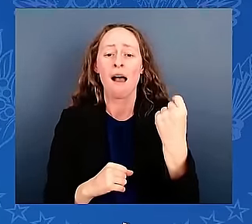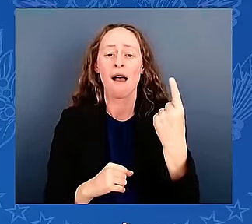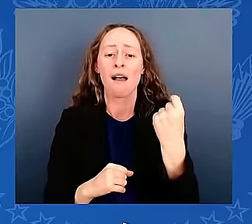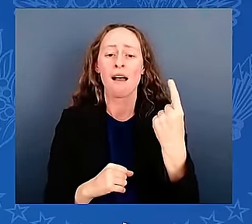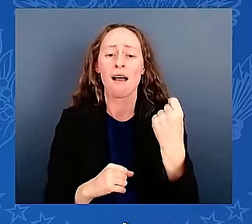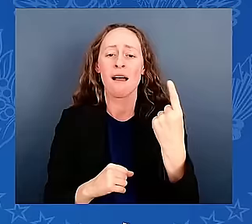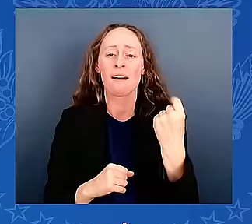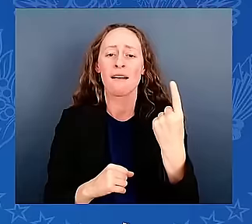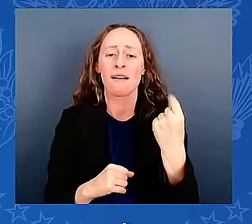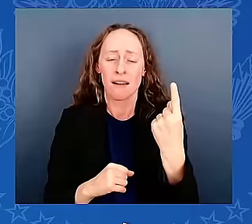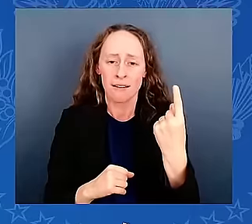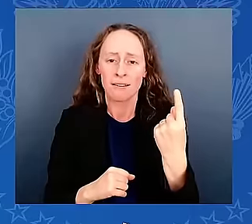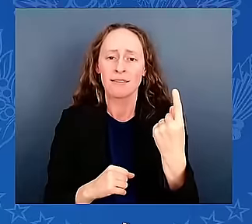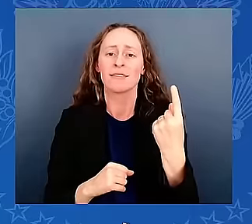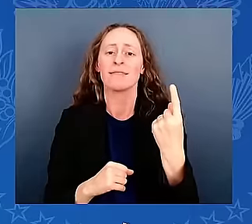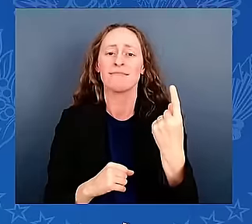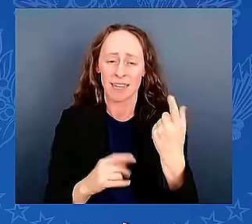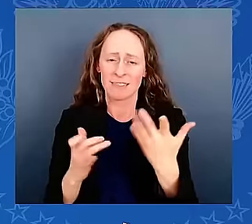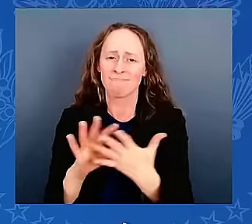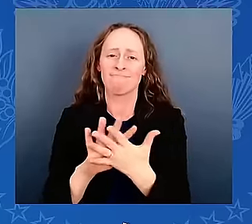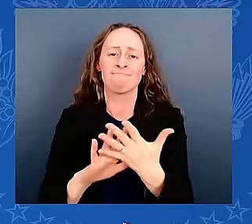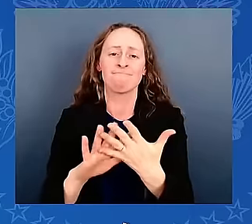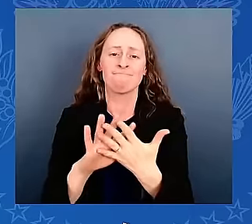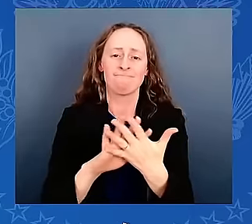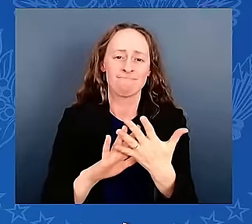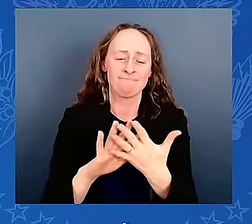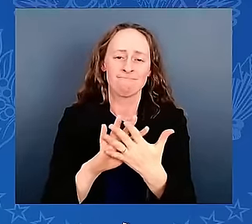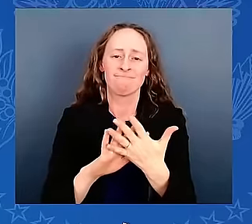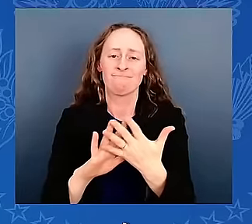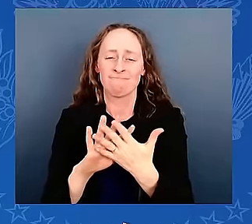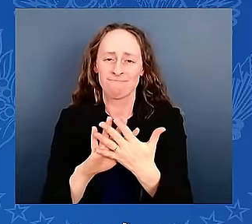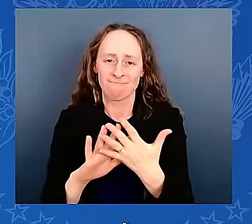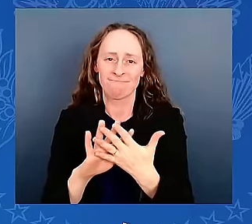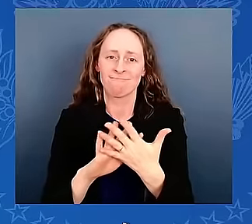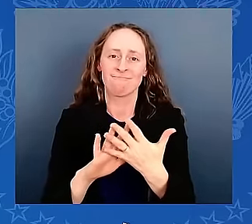will not see the righteous forsaken.